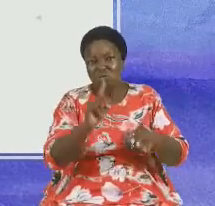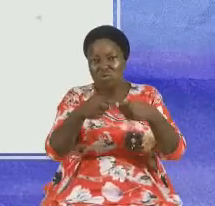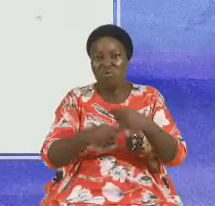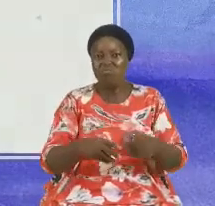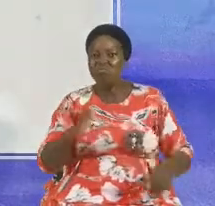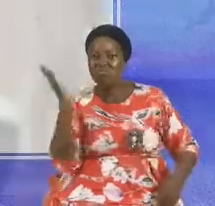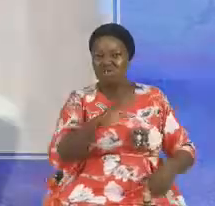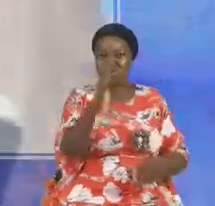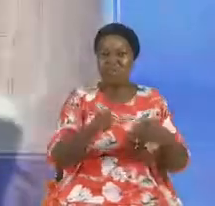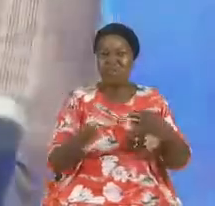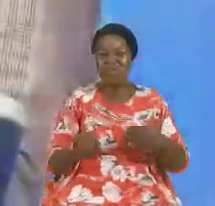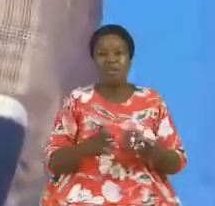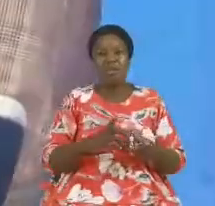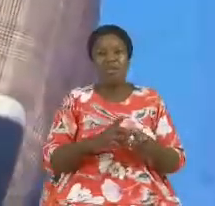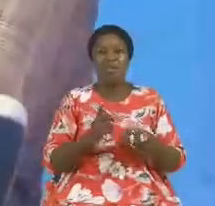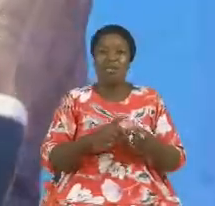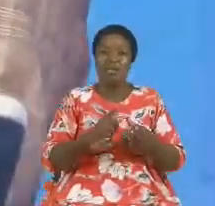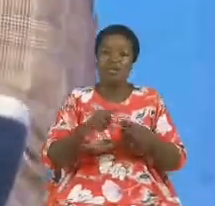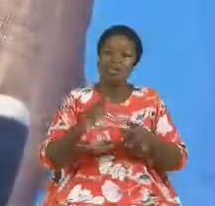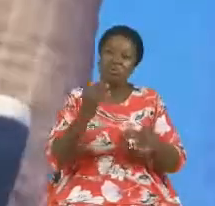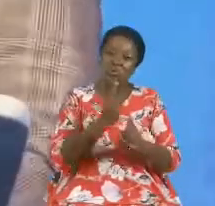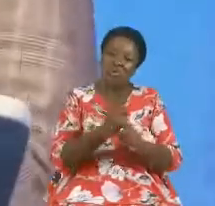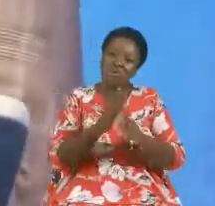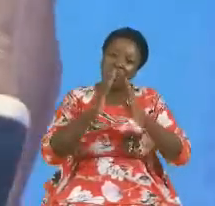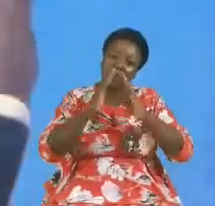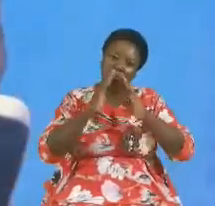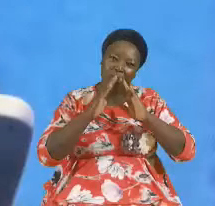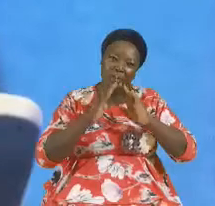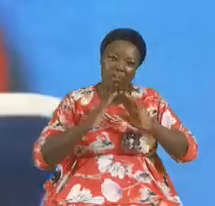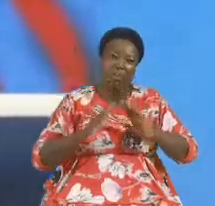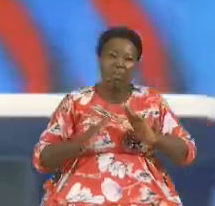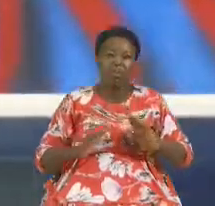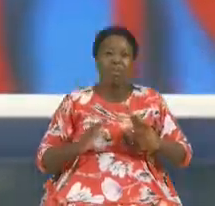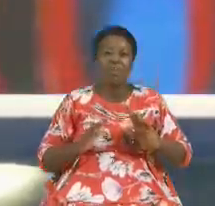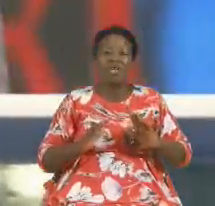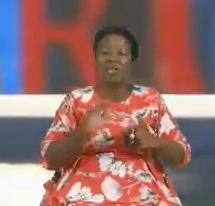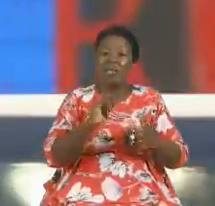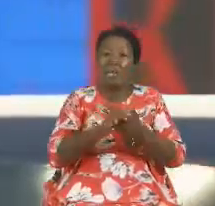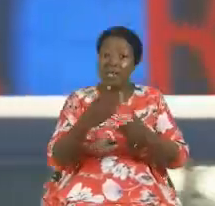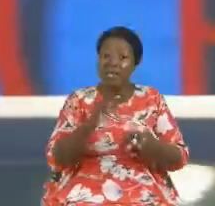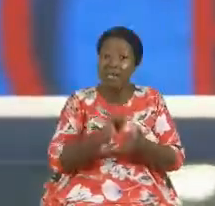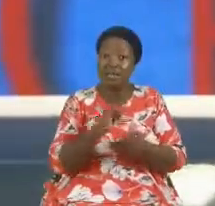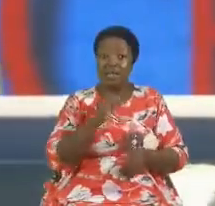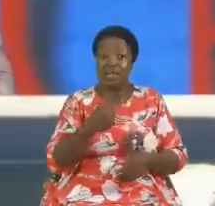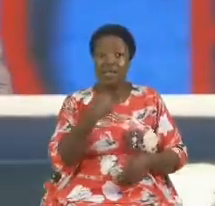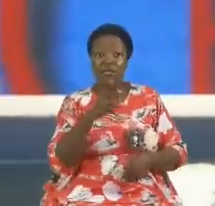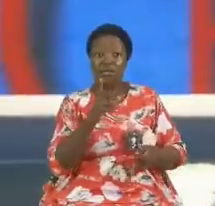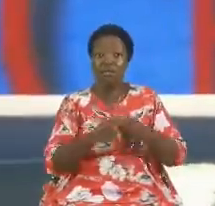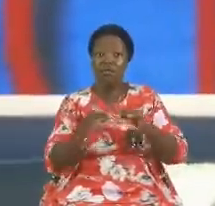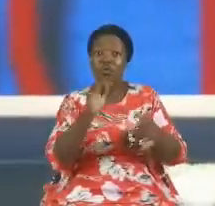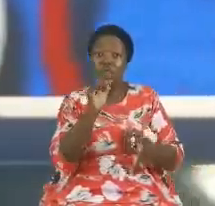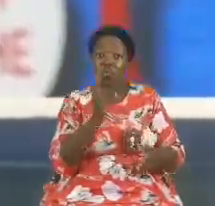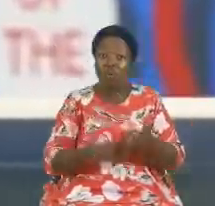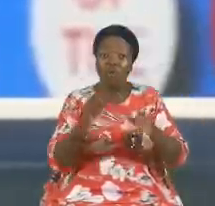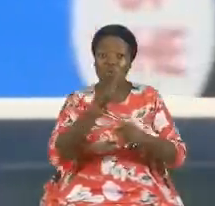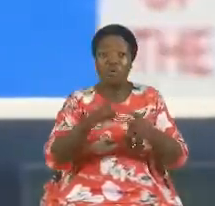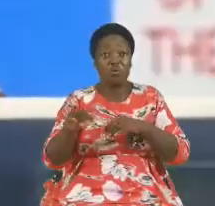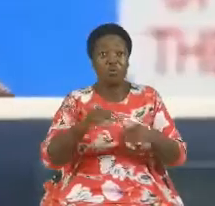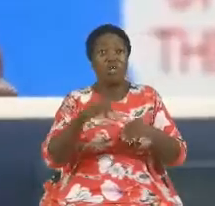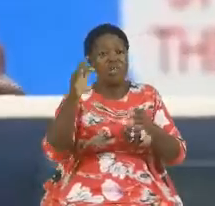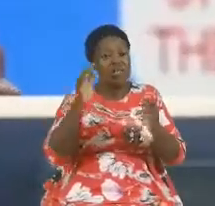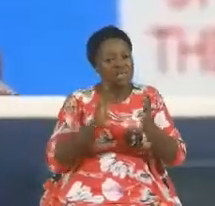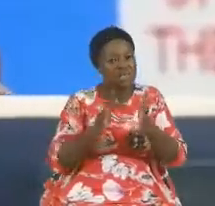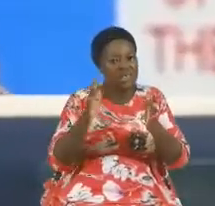and dumb. Get up and slap him. Then you deny yourself. That thing that is telling